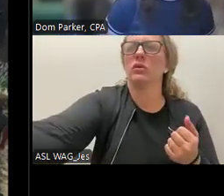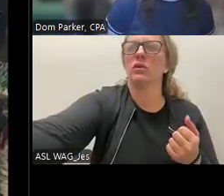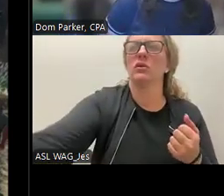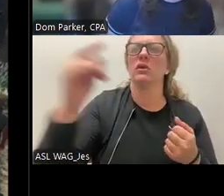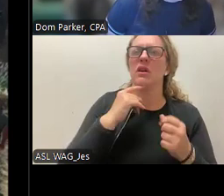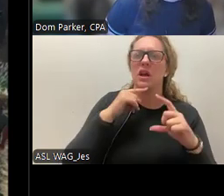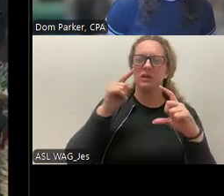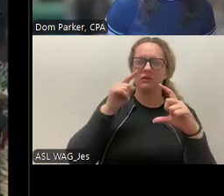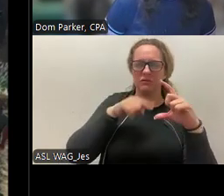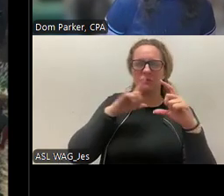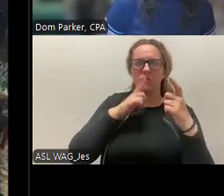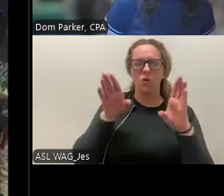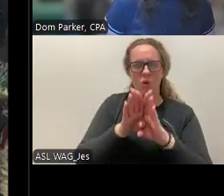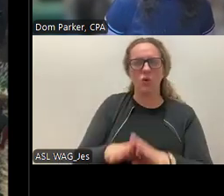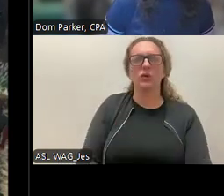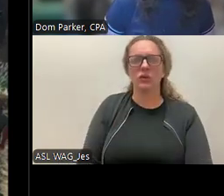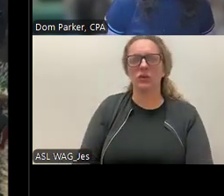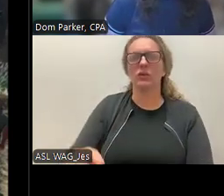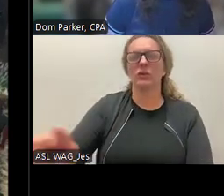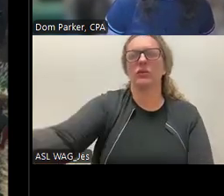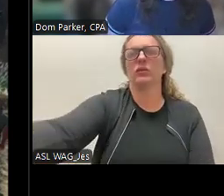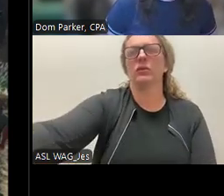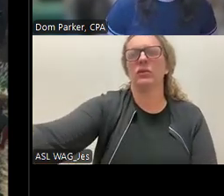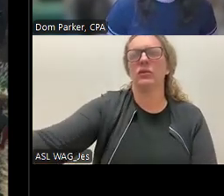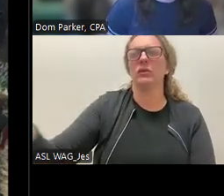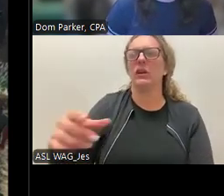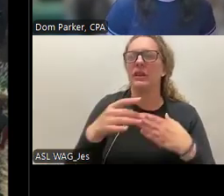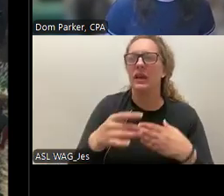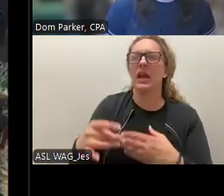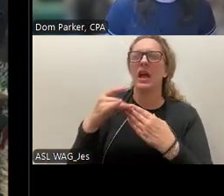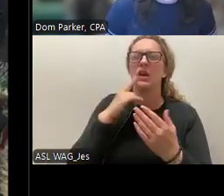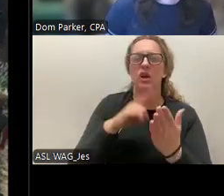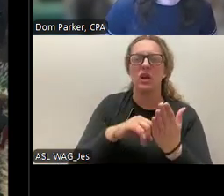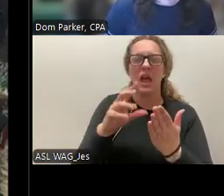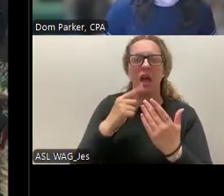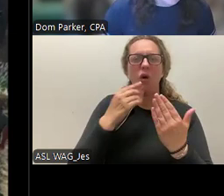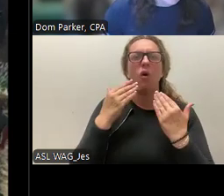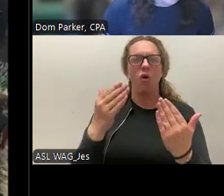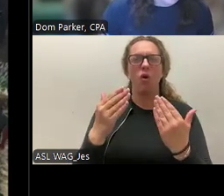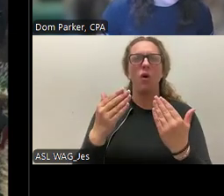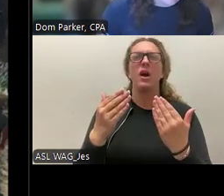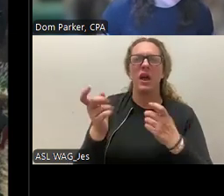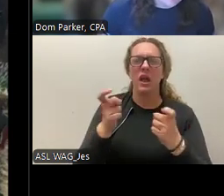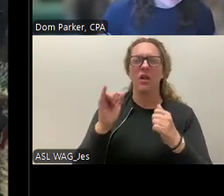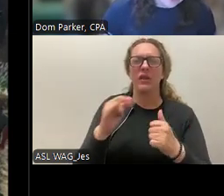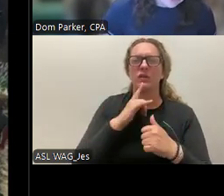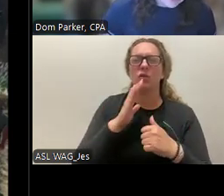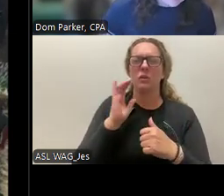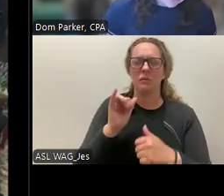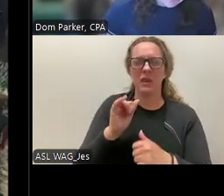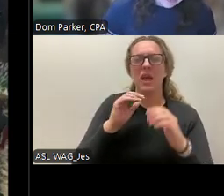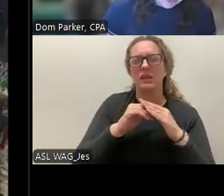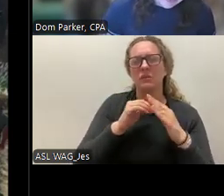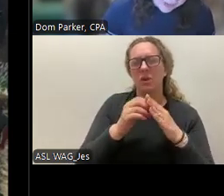for close. The guideline to check this out, or to kind of go hand in hand with this one, would be the Xbox Accessibility